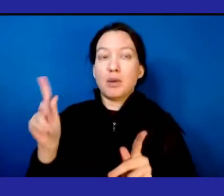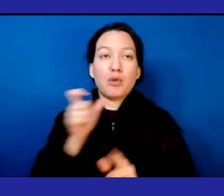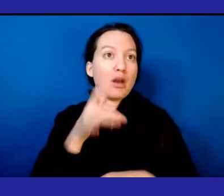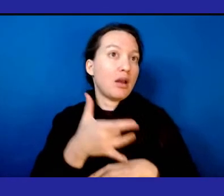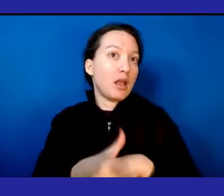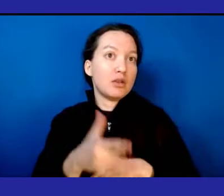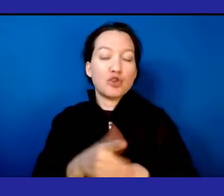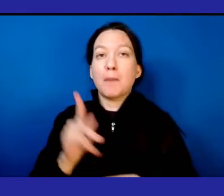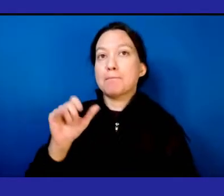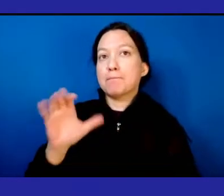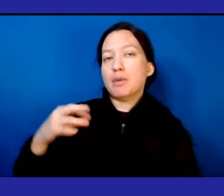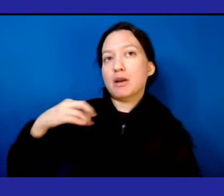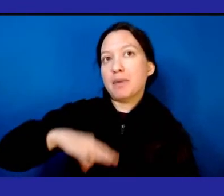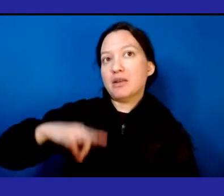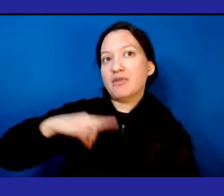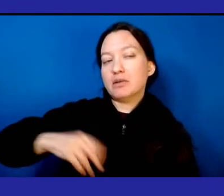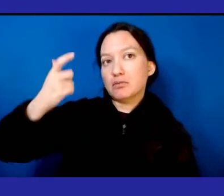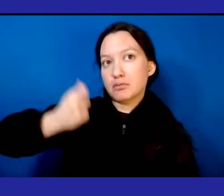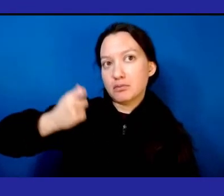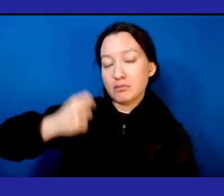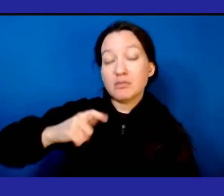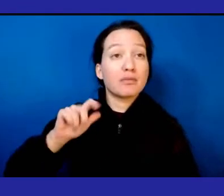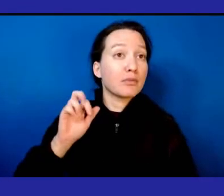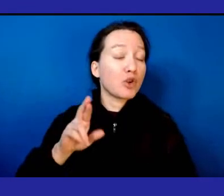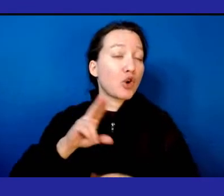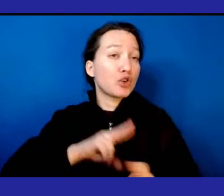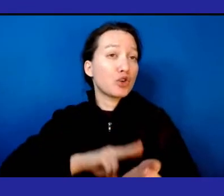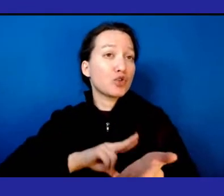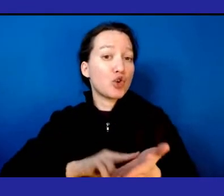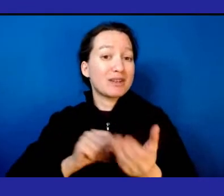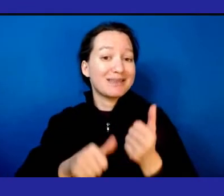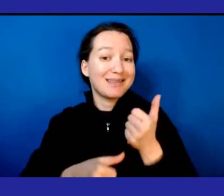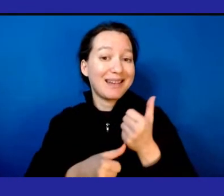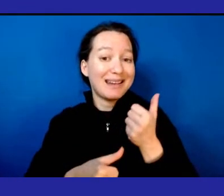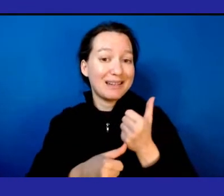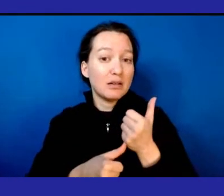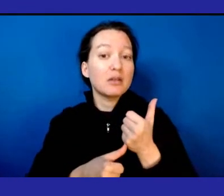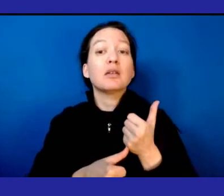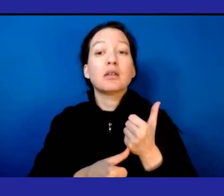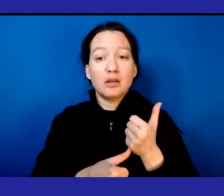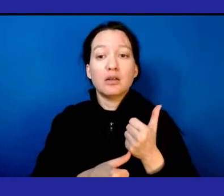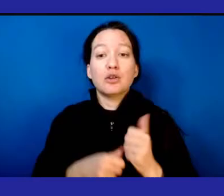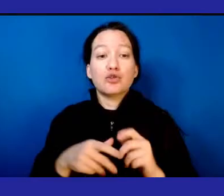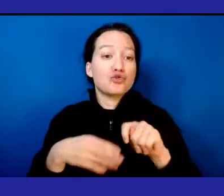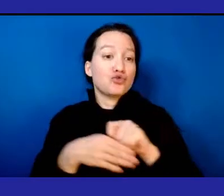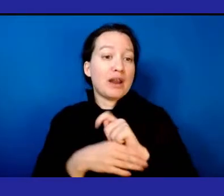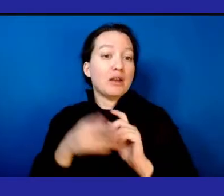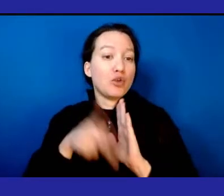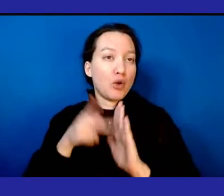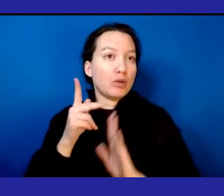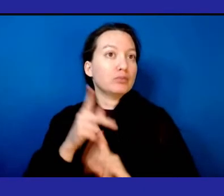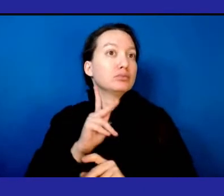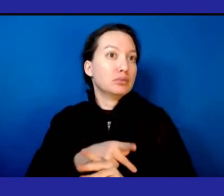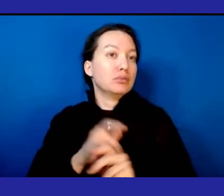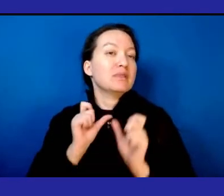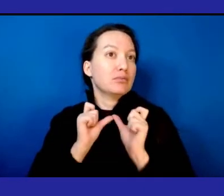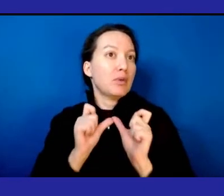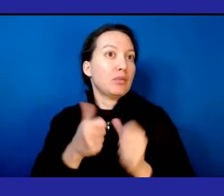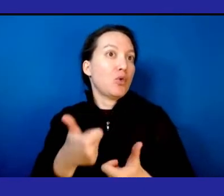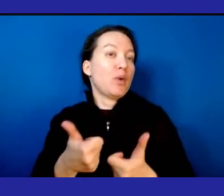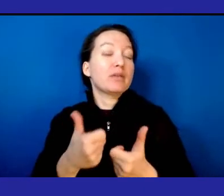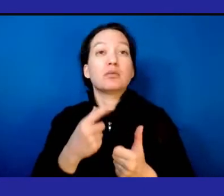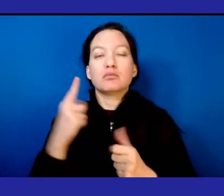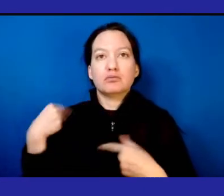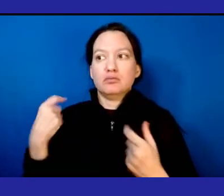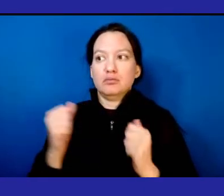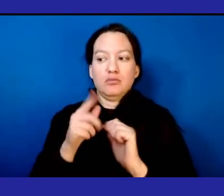public benefits. Carter's nursing aid training program continues to go well. Since the program's inception